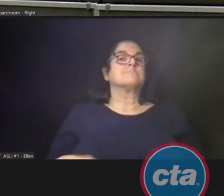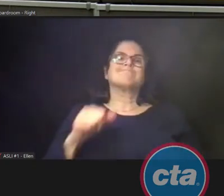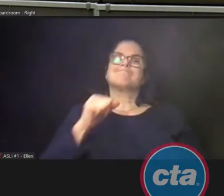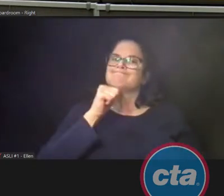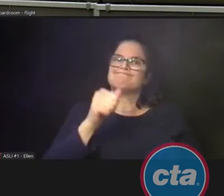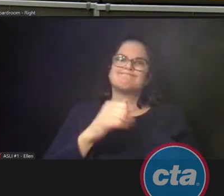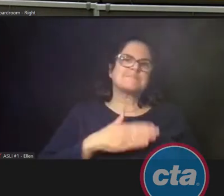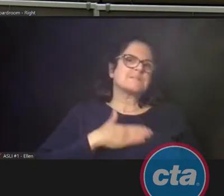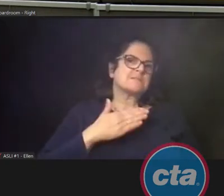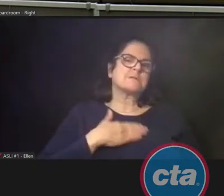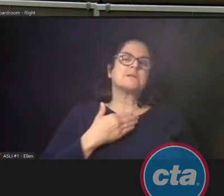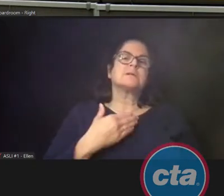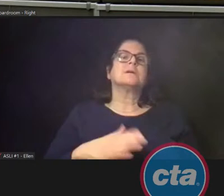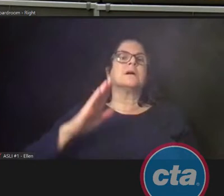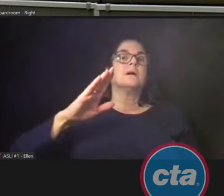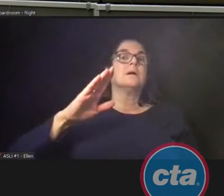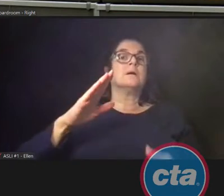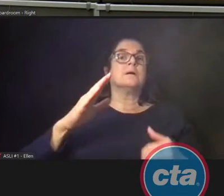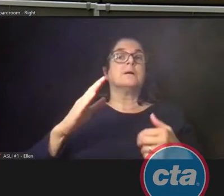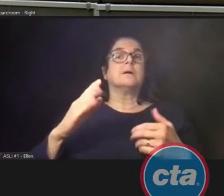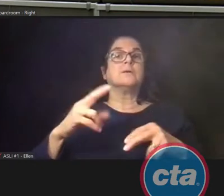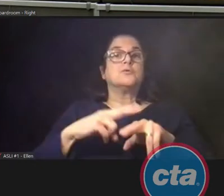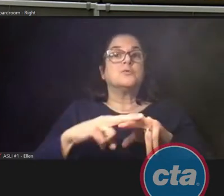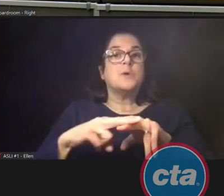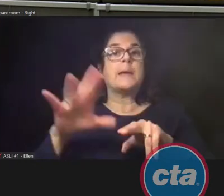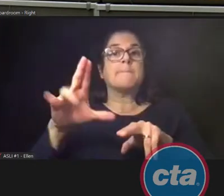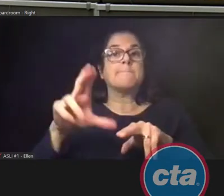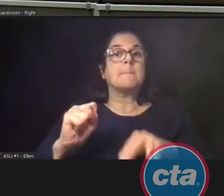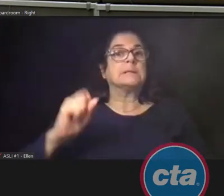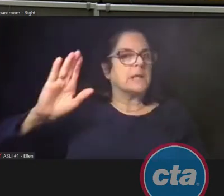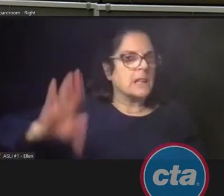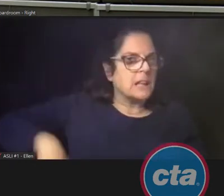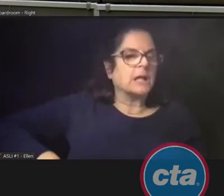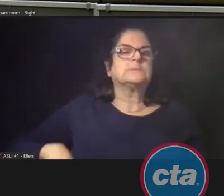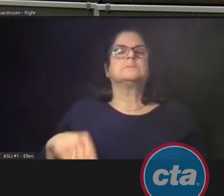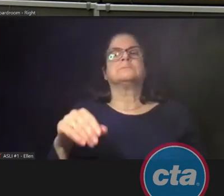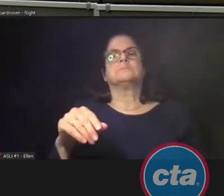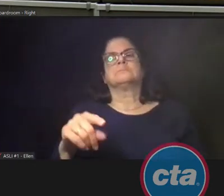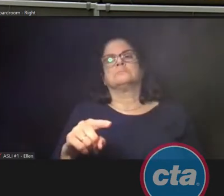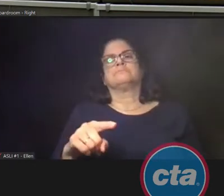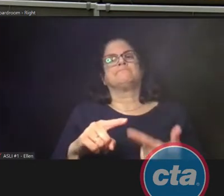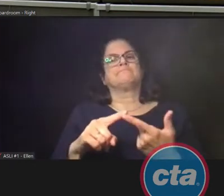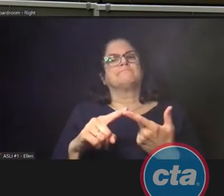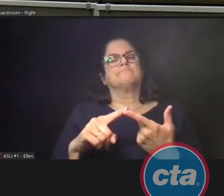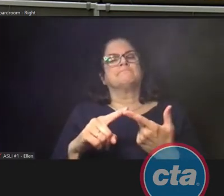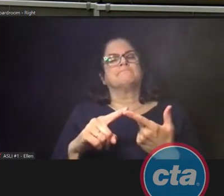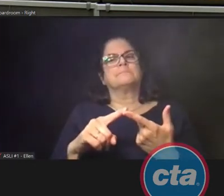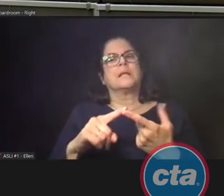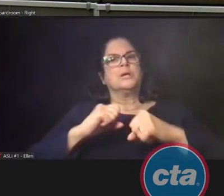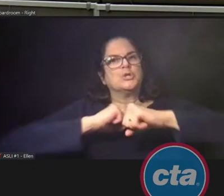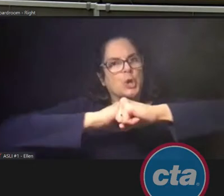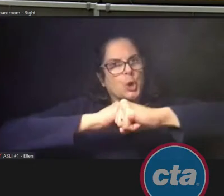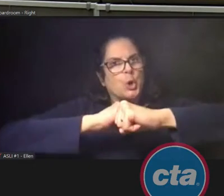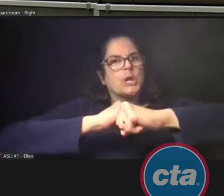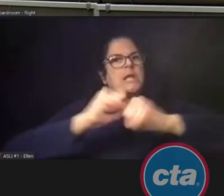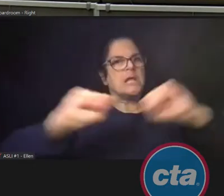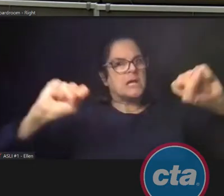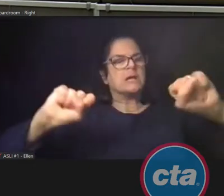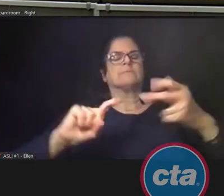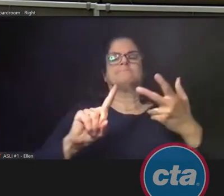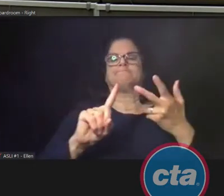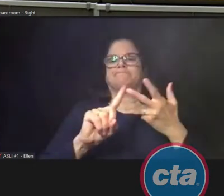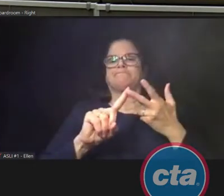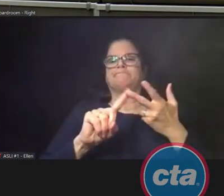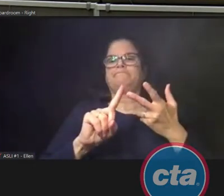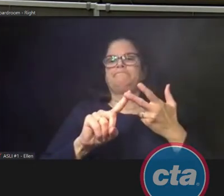wait times, with service reliability, with bus tracker accuracy, and personal security. While there are also